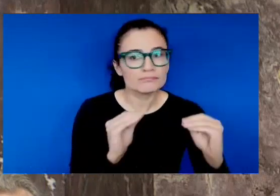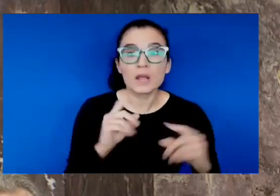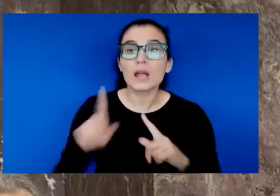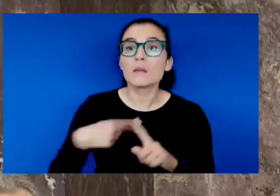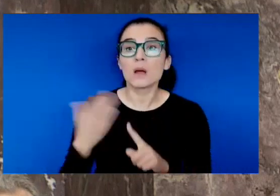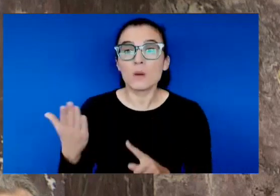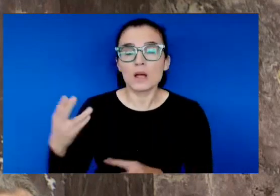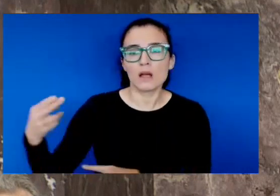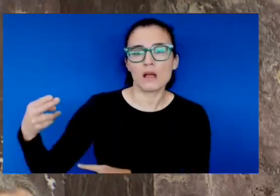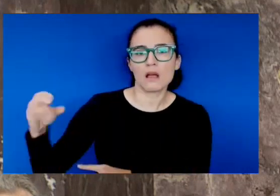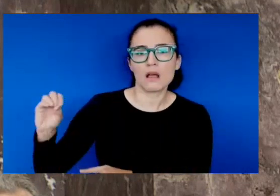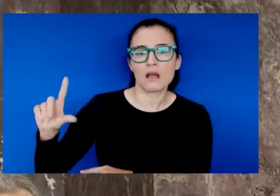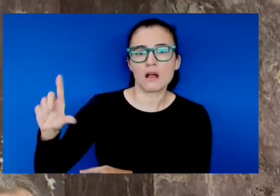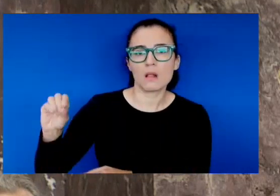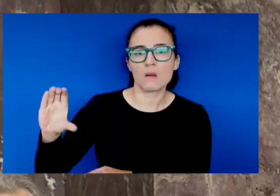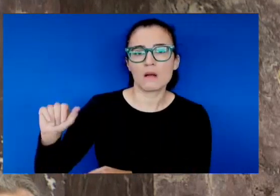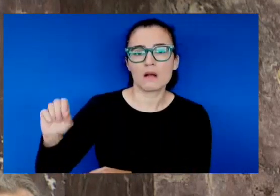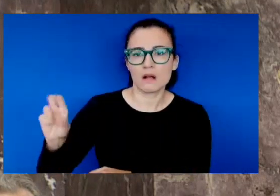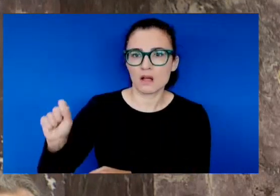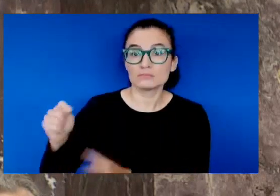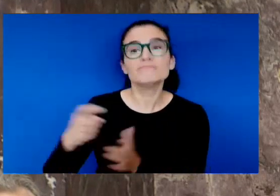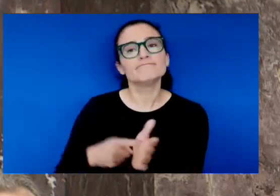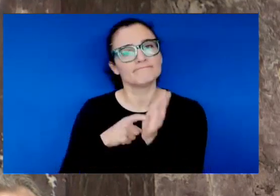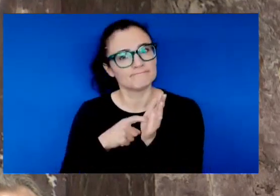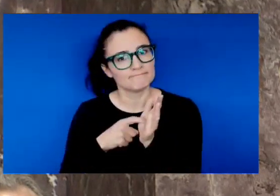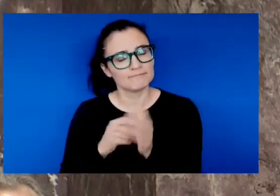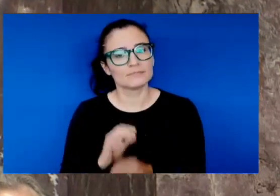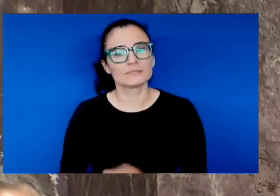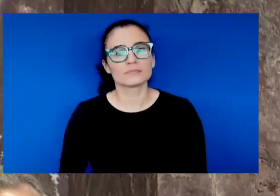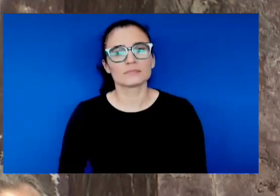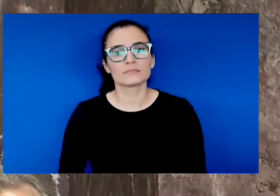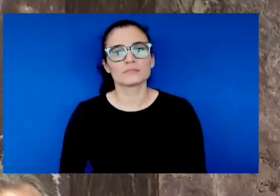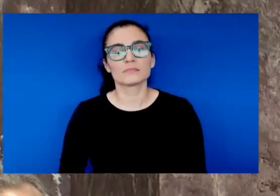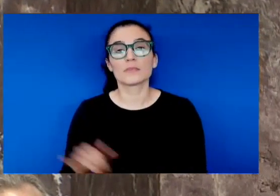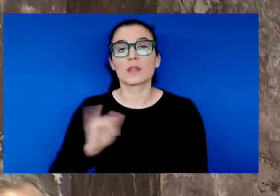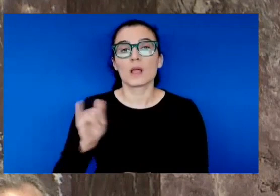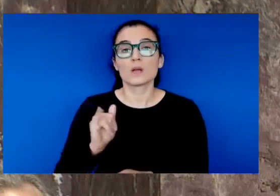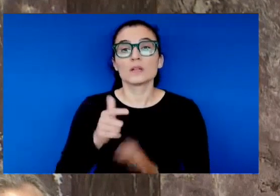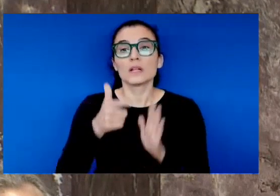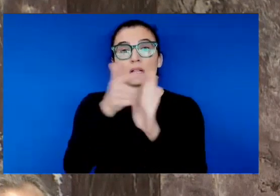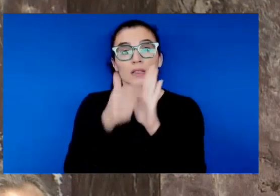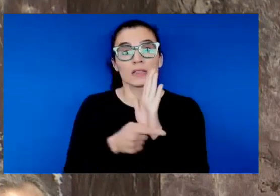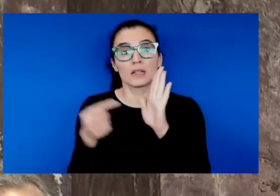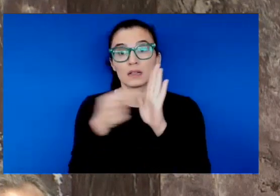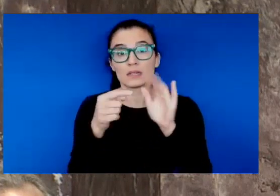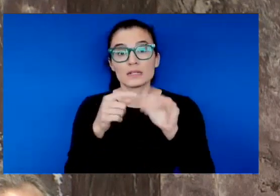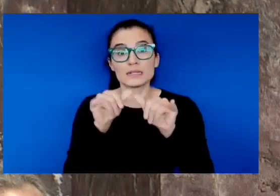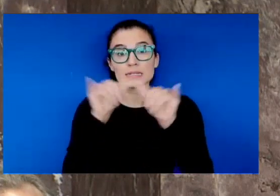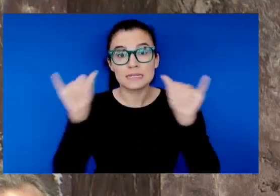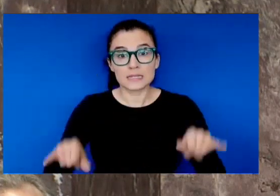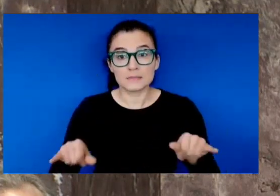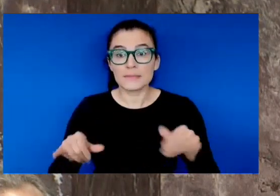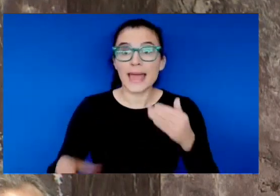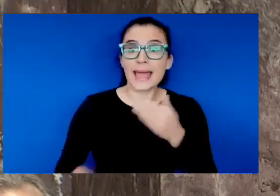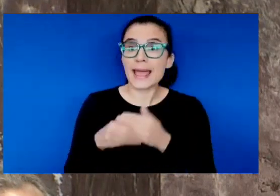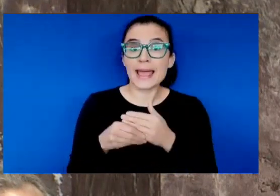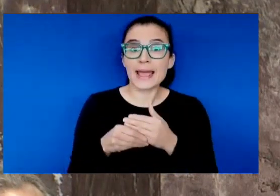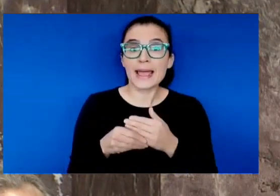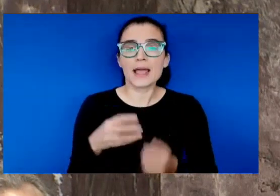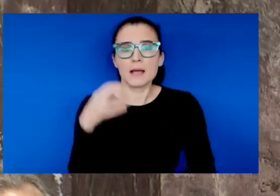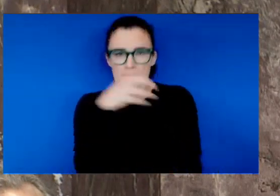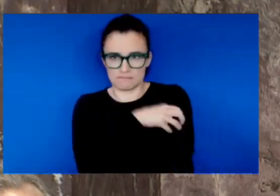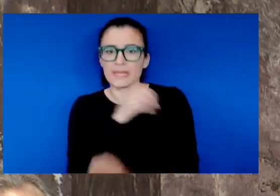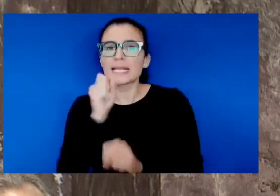be able to charge people with hate crimes when they appear. Honourable Speaker, this is a commitment I think we all in this House